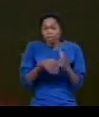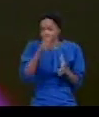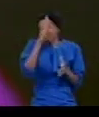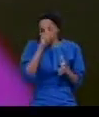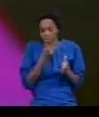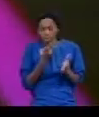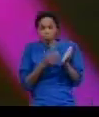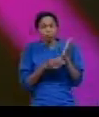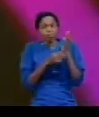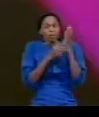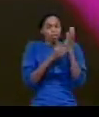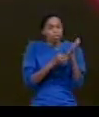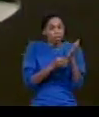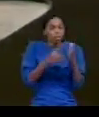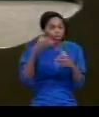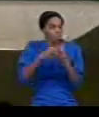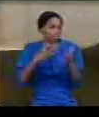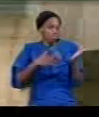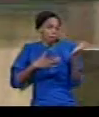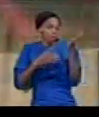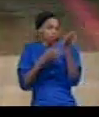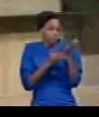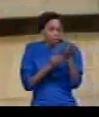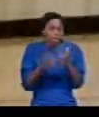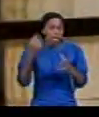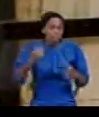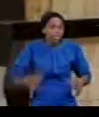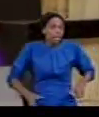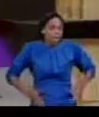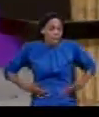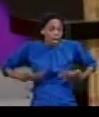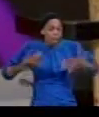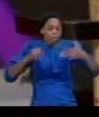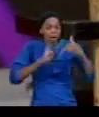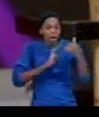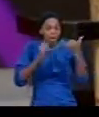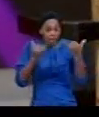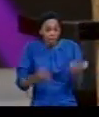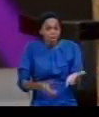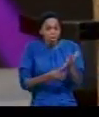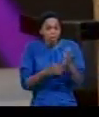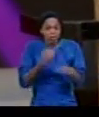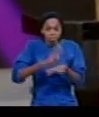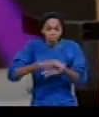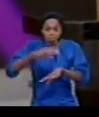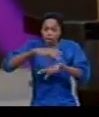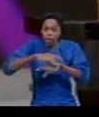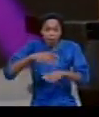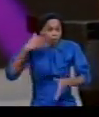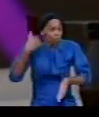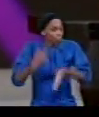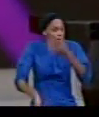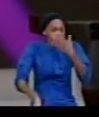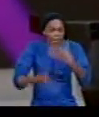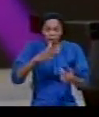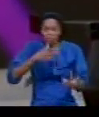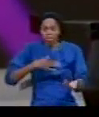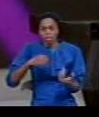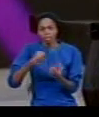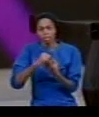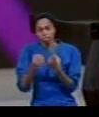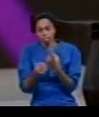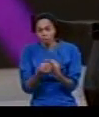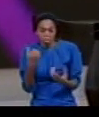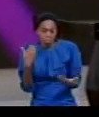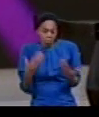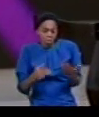flesh, in the flesh, the life I now live on earth, no matter my situation, marriage or